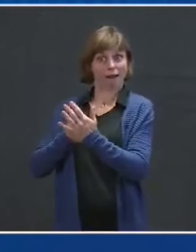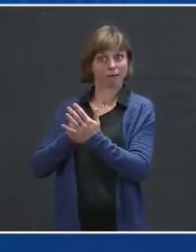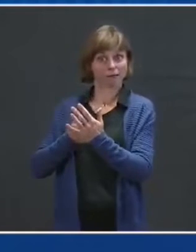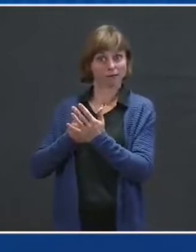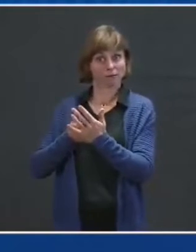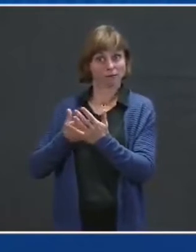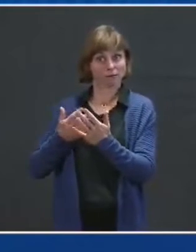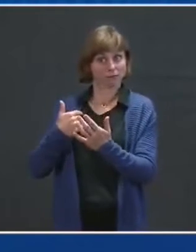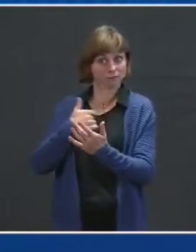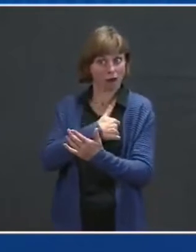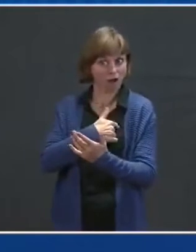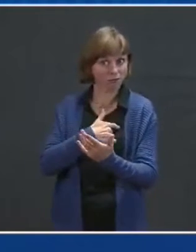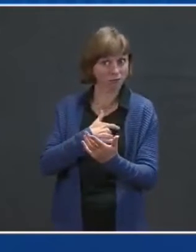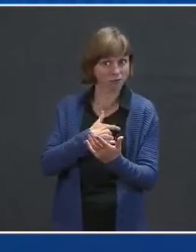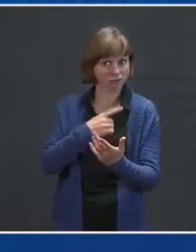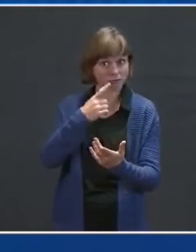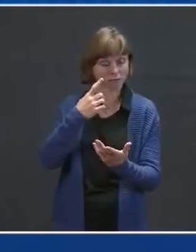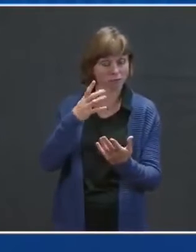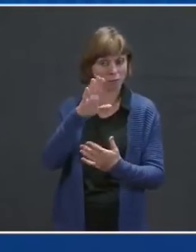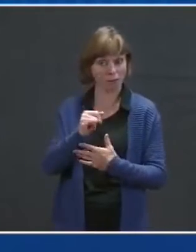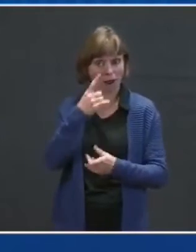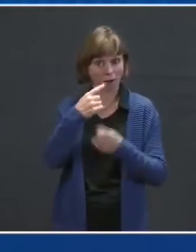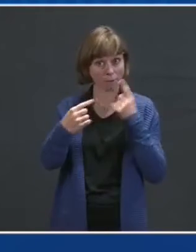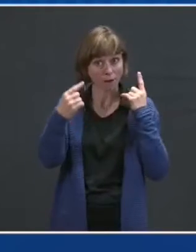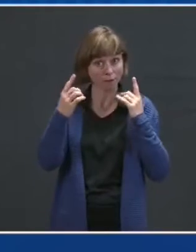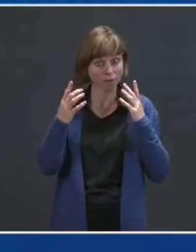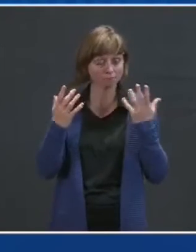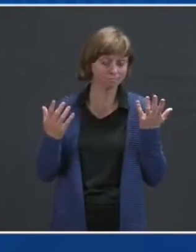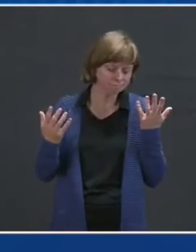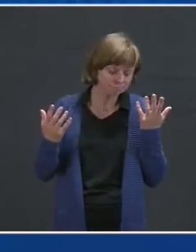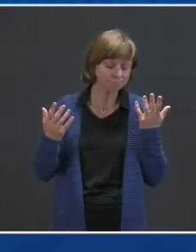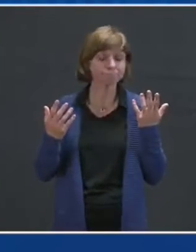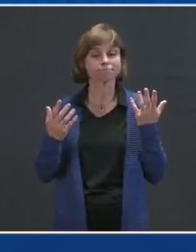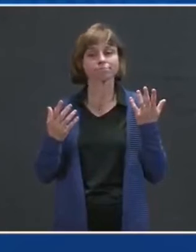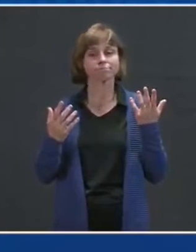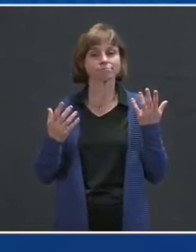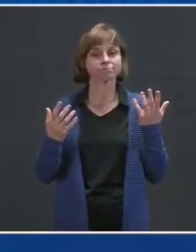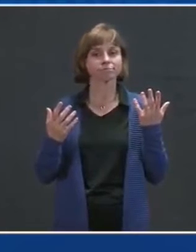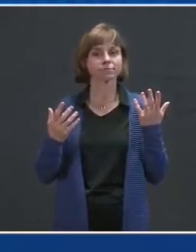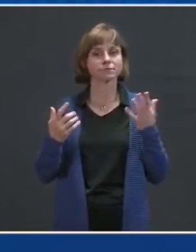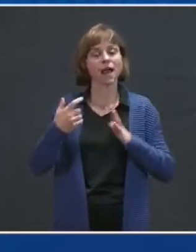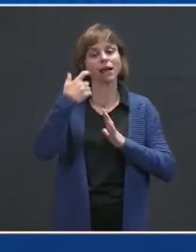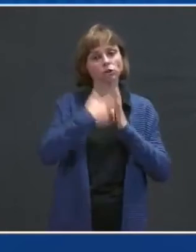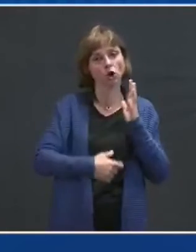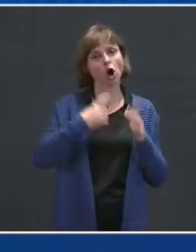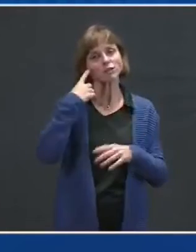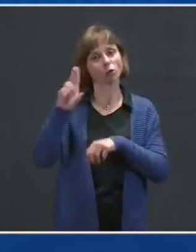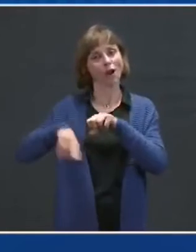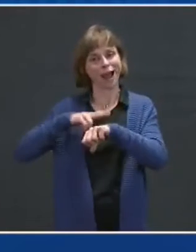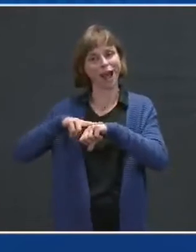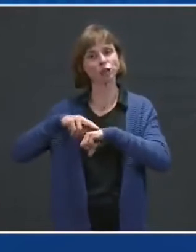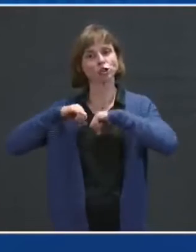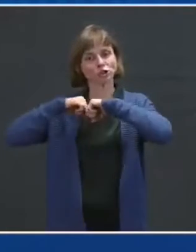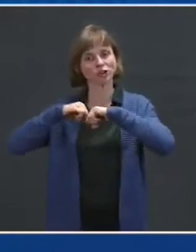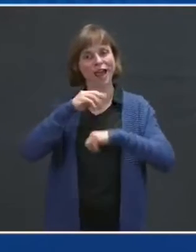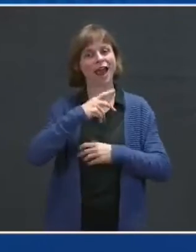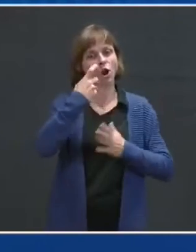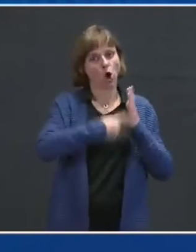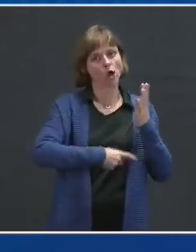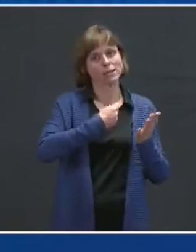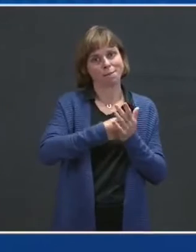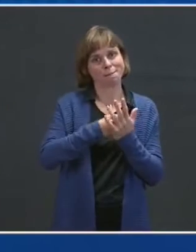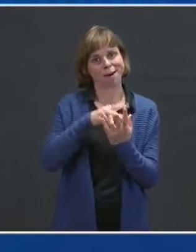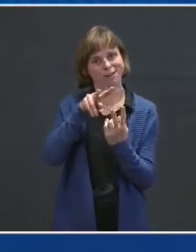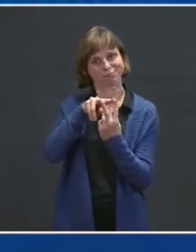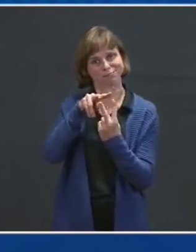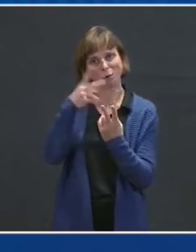certainly a cost with regard to dollars. It's also a cost with regard to national security, and we're bounding and understanding both. And there's been